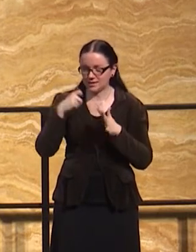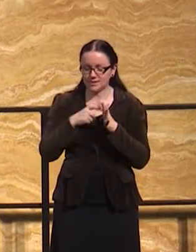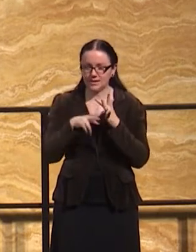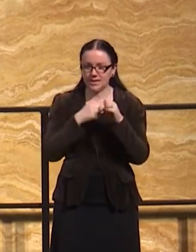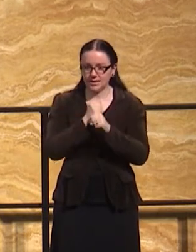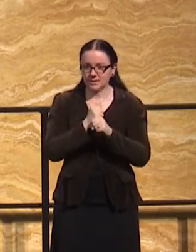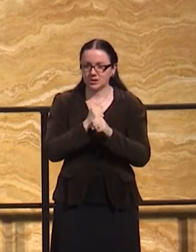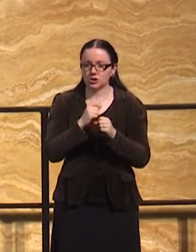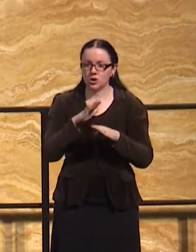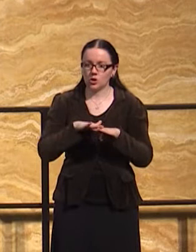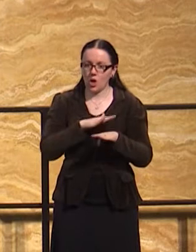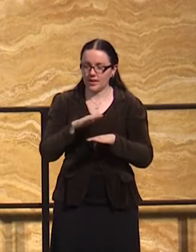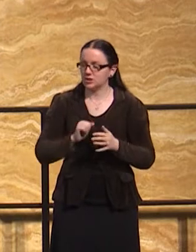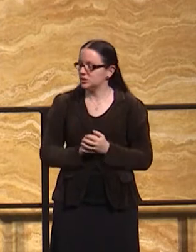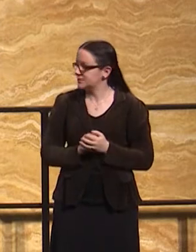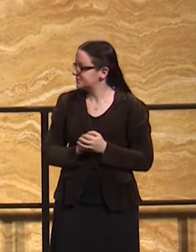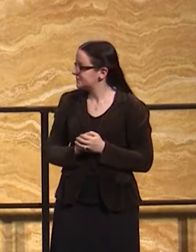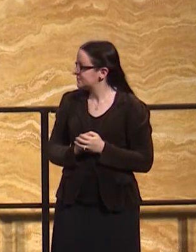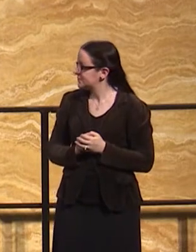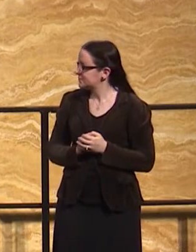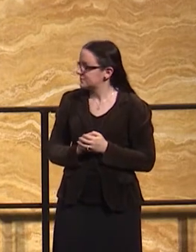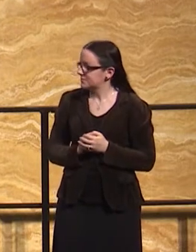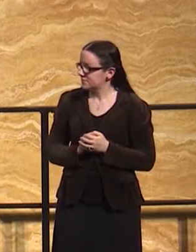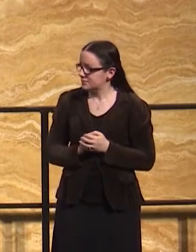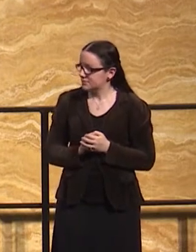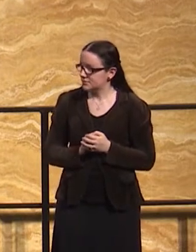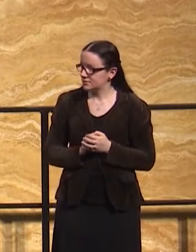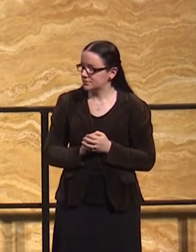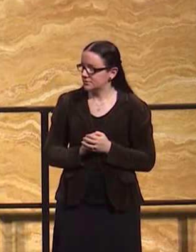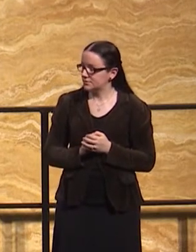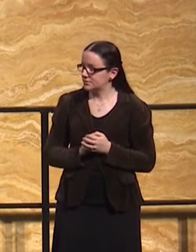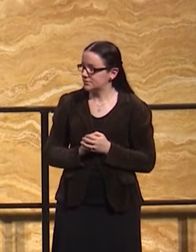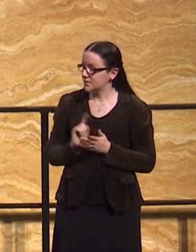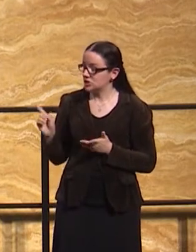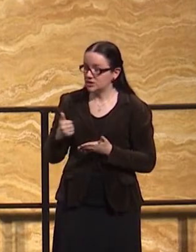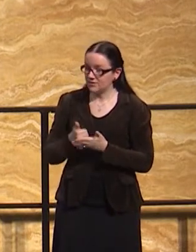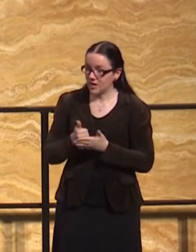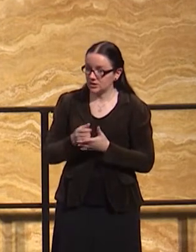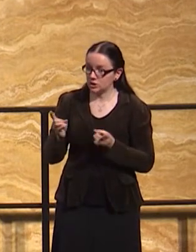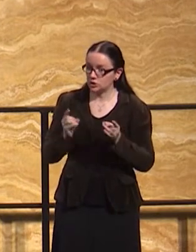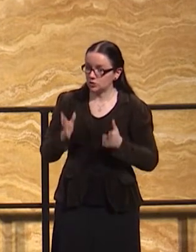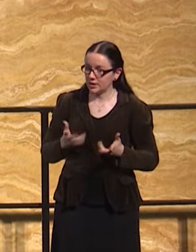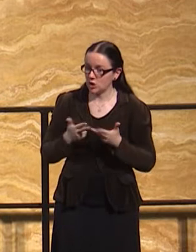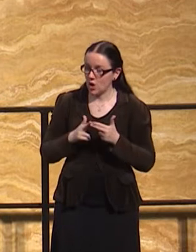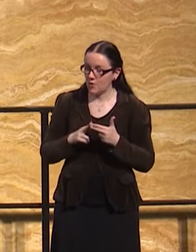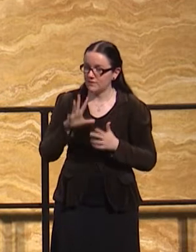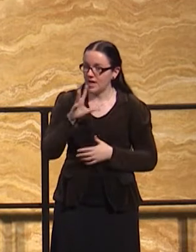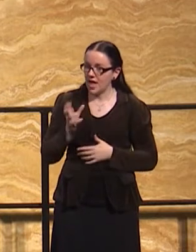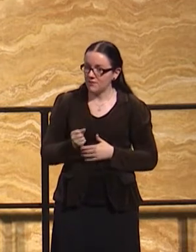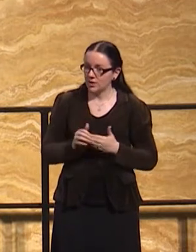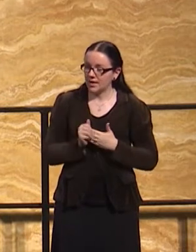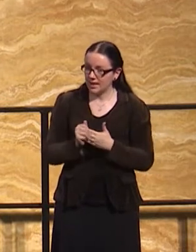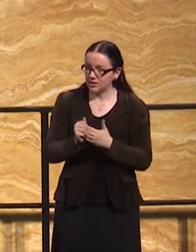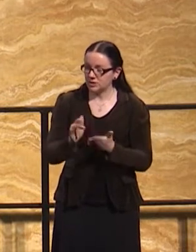Professor Olonisakin has also been a founding director of an Africa